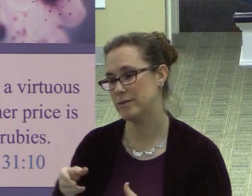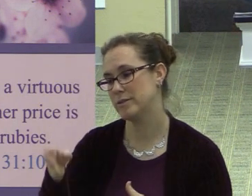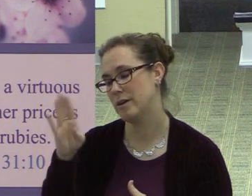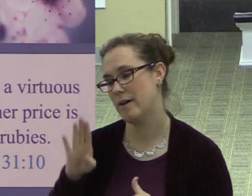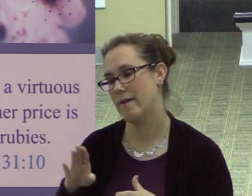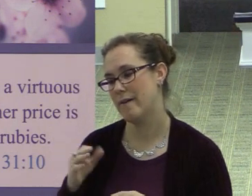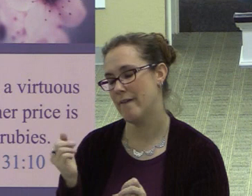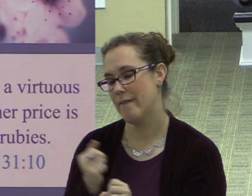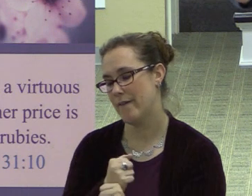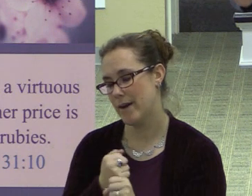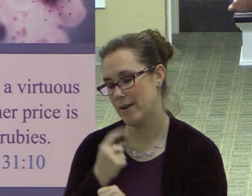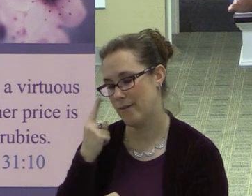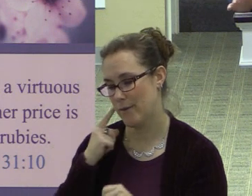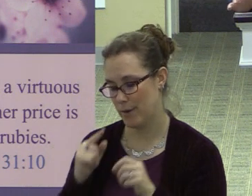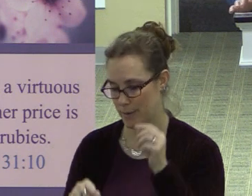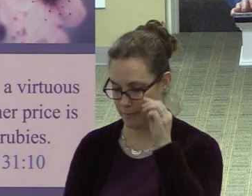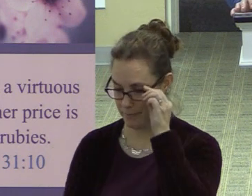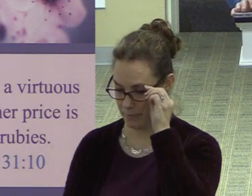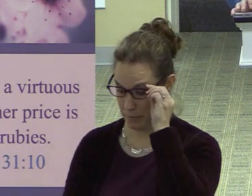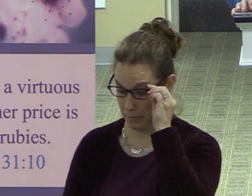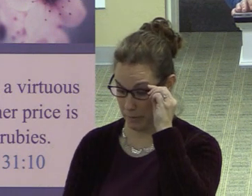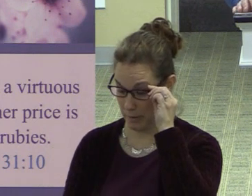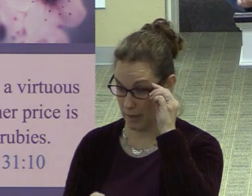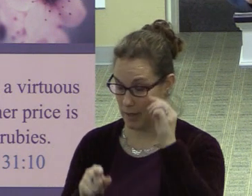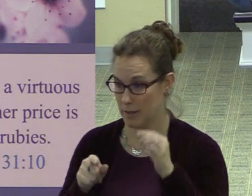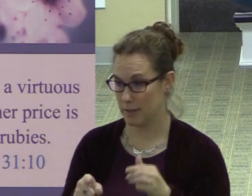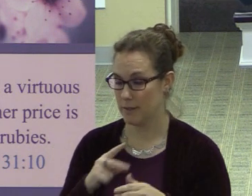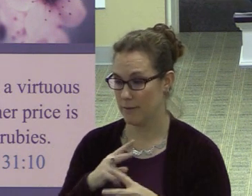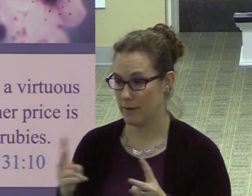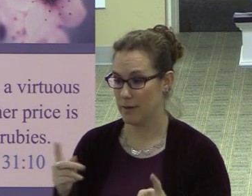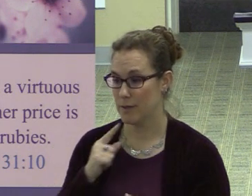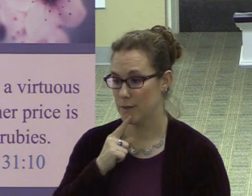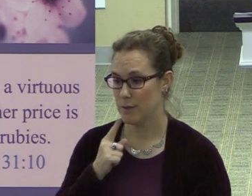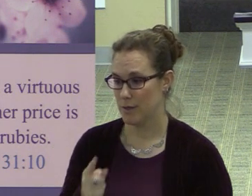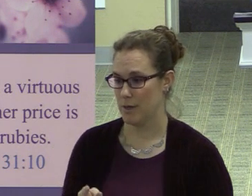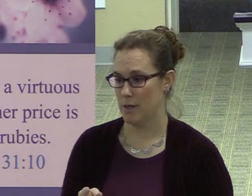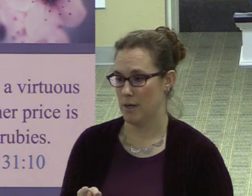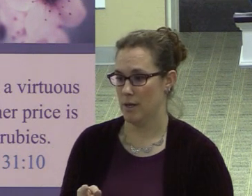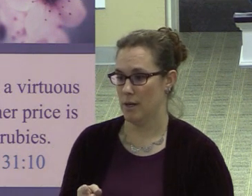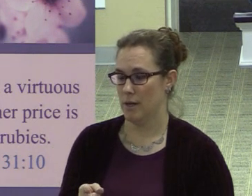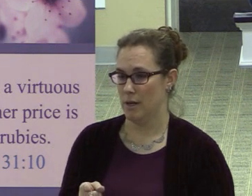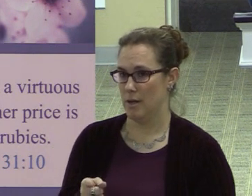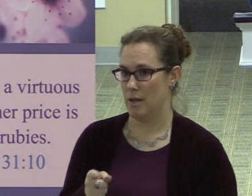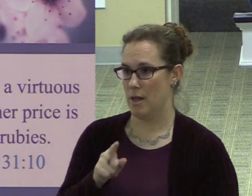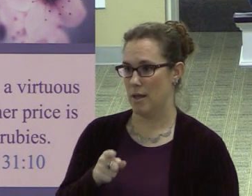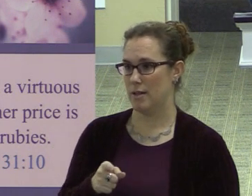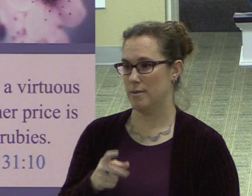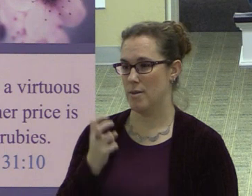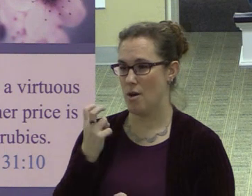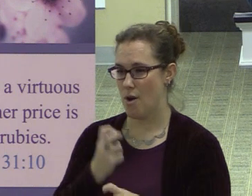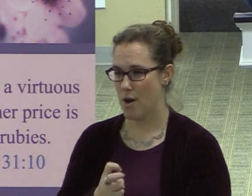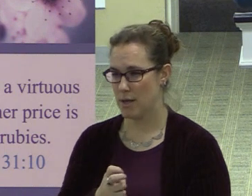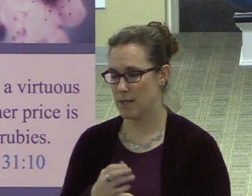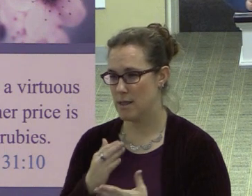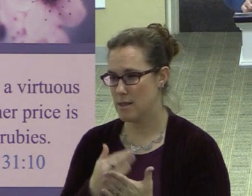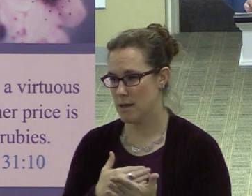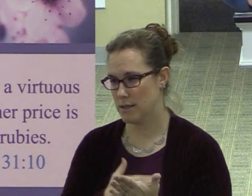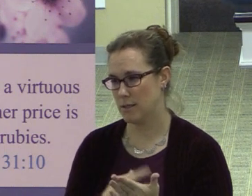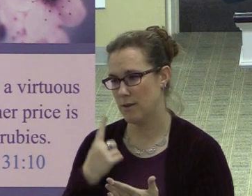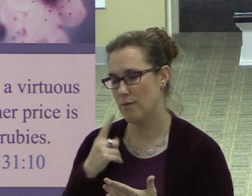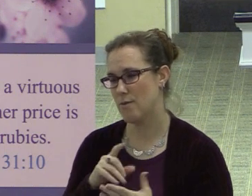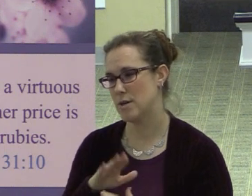Now, you might not believe this, but this is very true. I believe this to be one of the hardest lessons for a Christian to